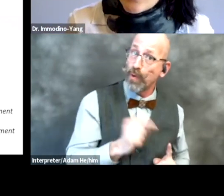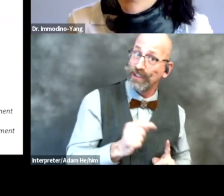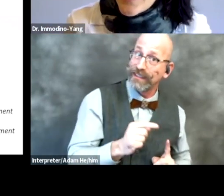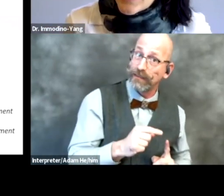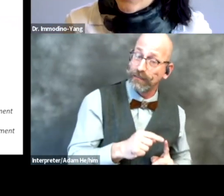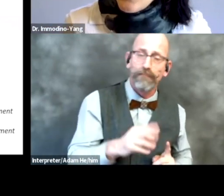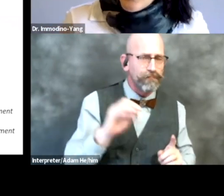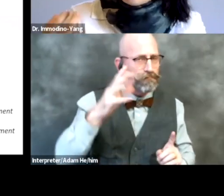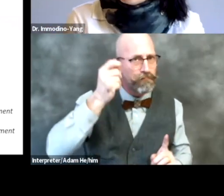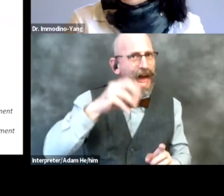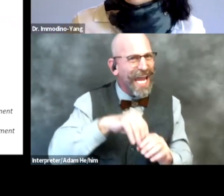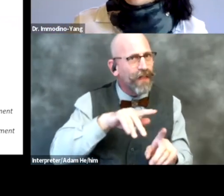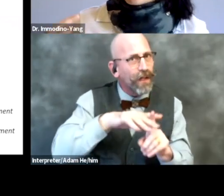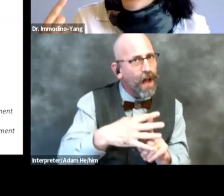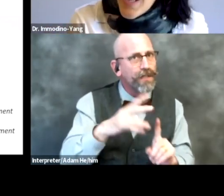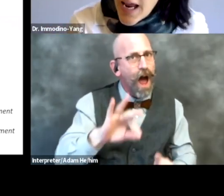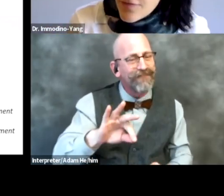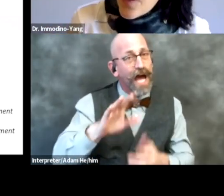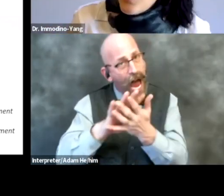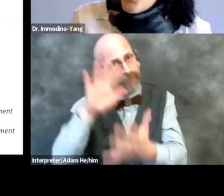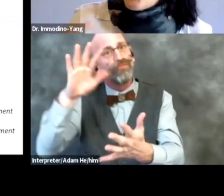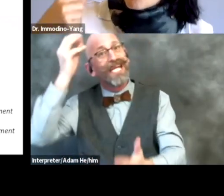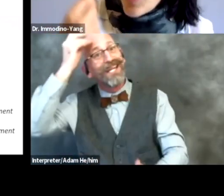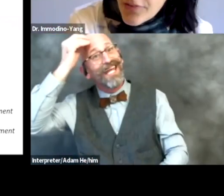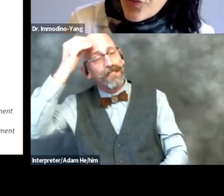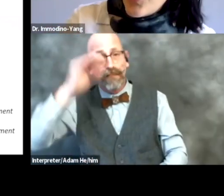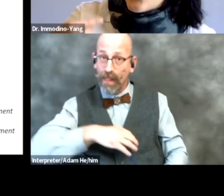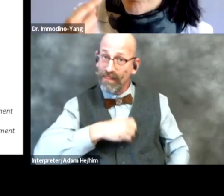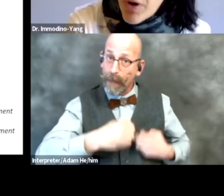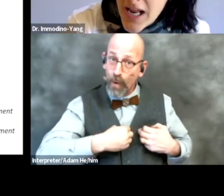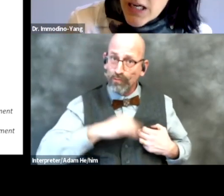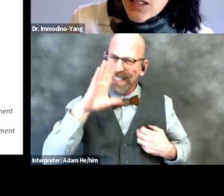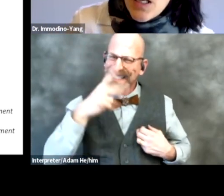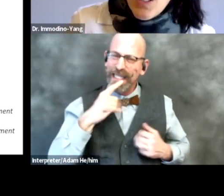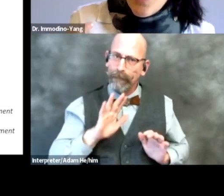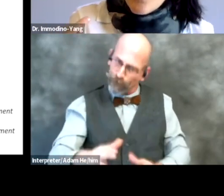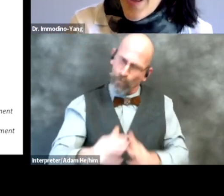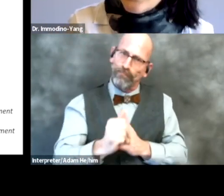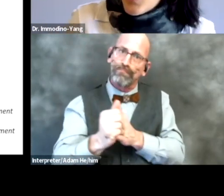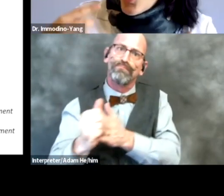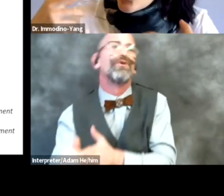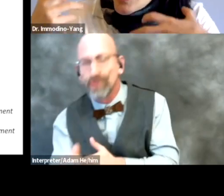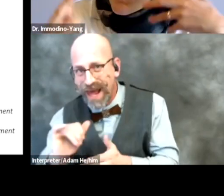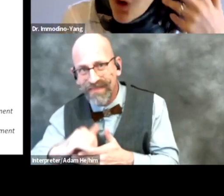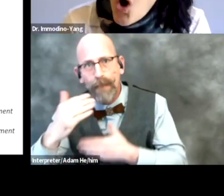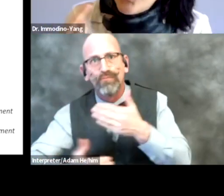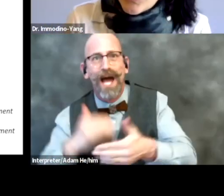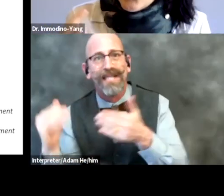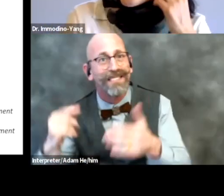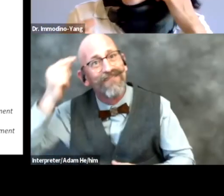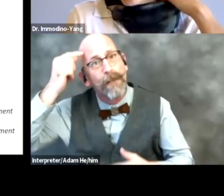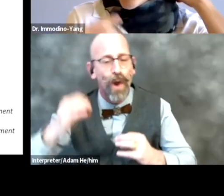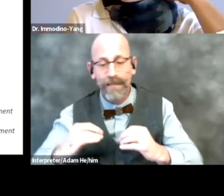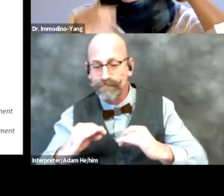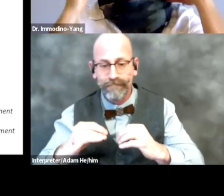or transcendent thinking, appearing to drive the processes of brain that are involved